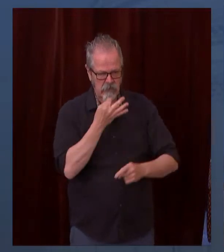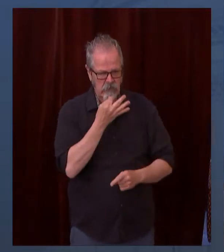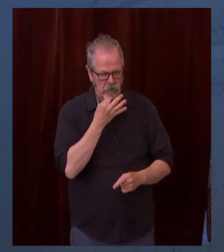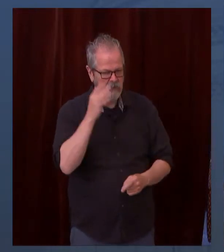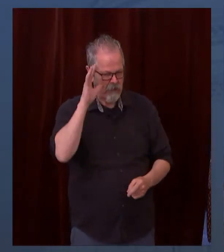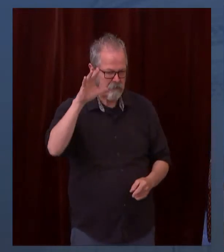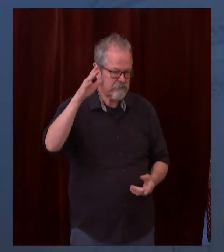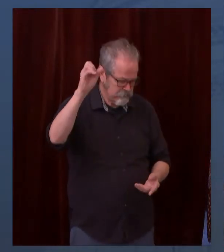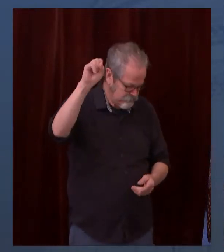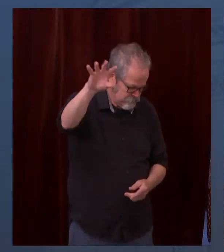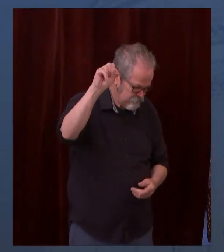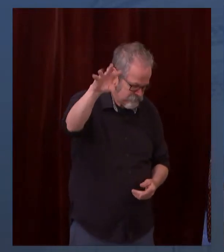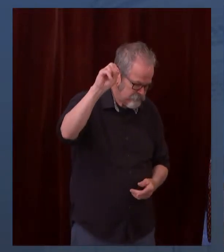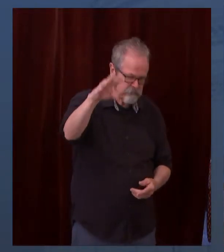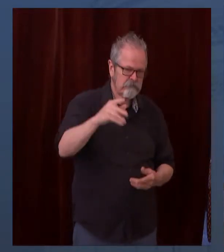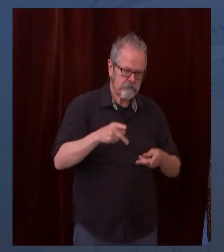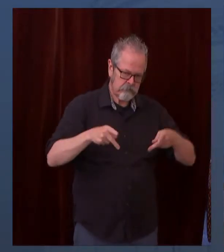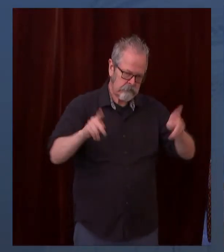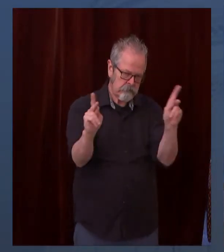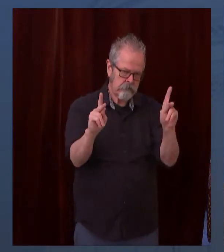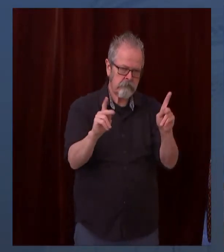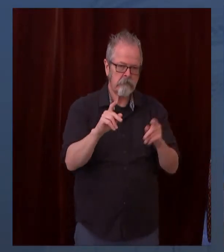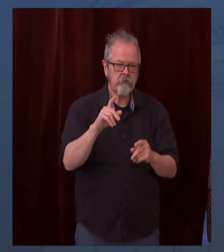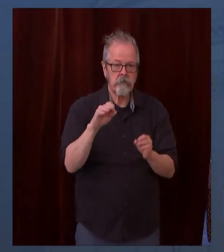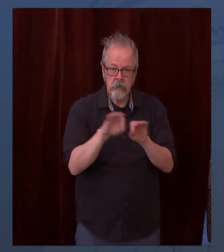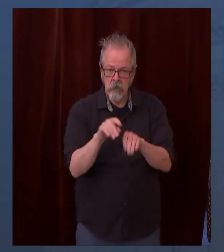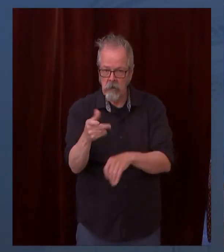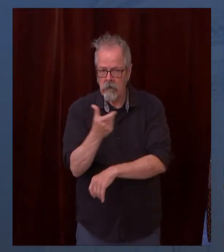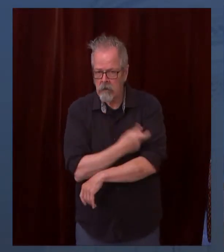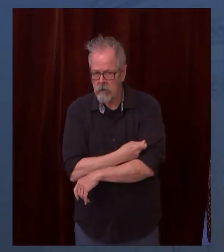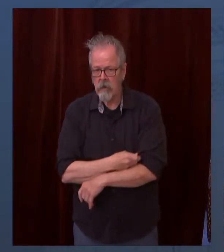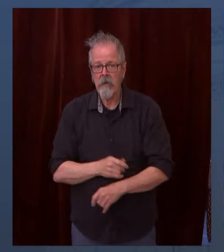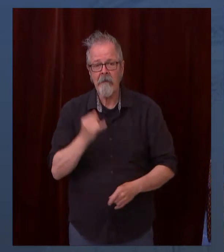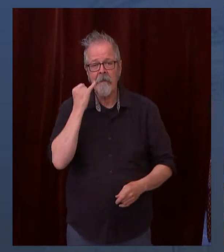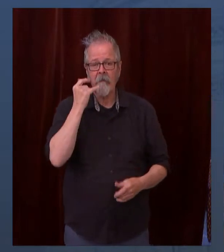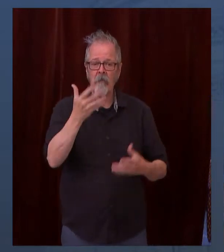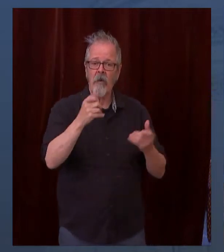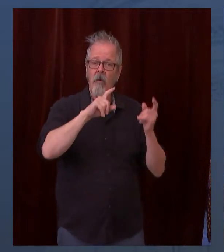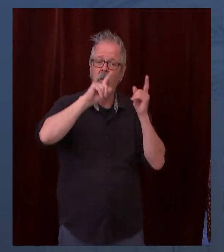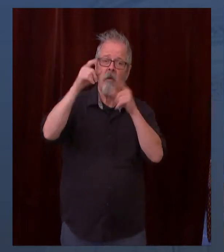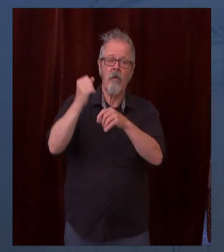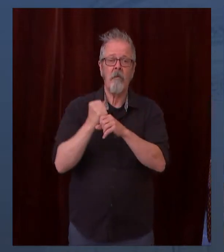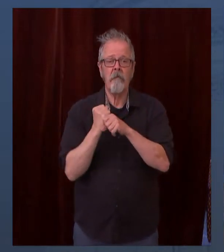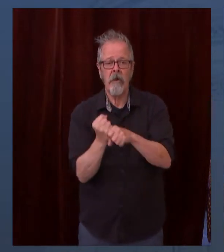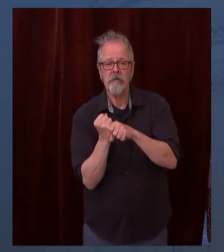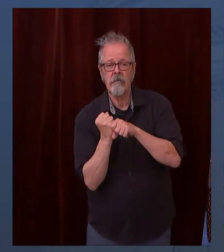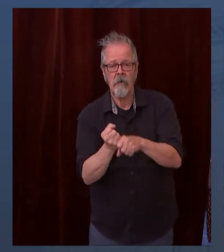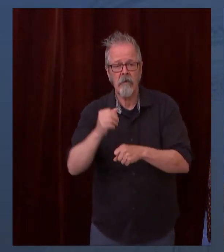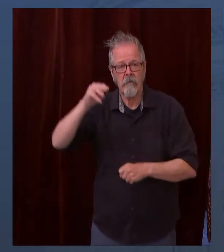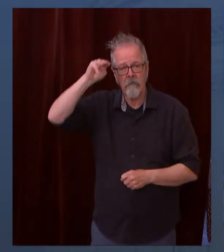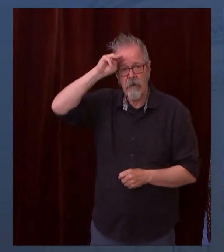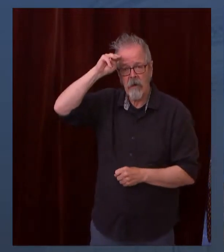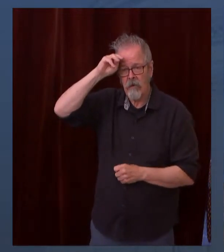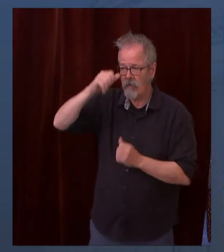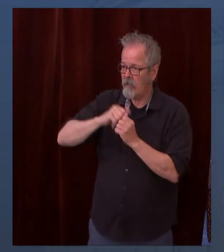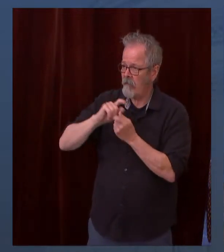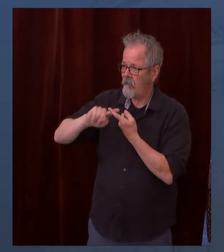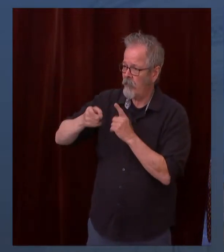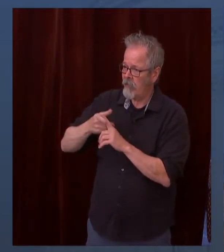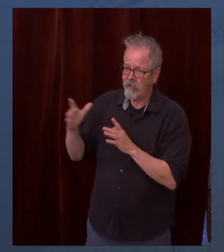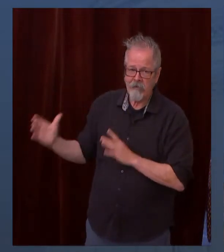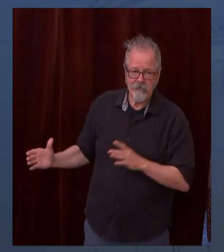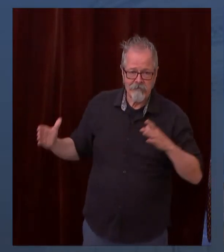to do that, whereas if you're not vaccinated, you won't be able to do that. Same thing with performing arts and school